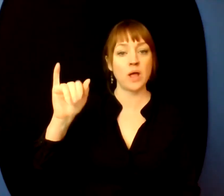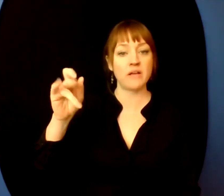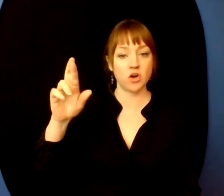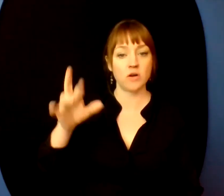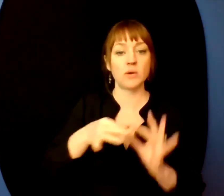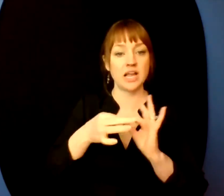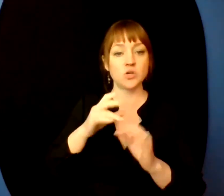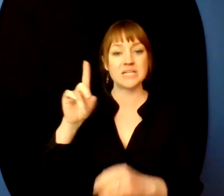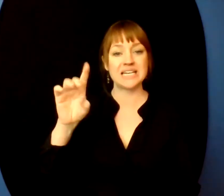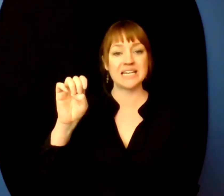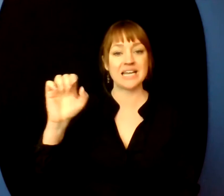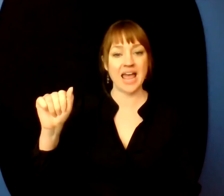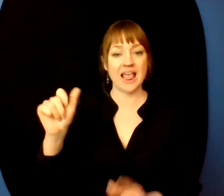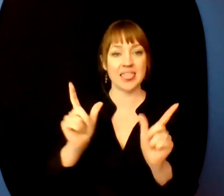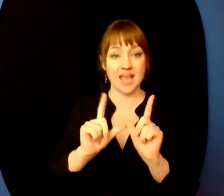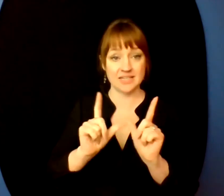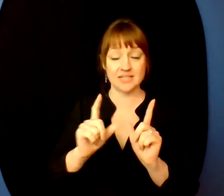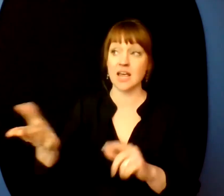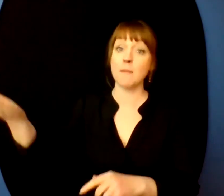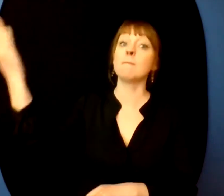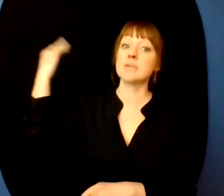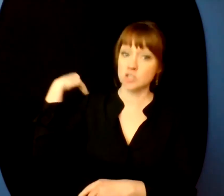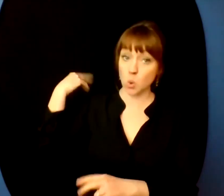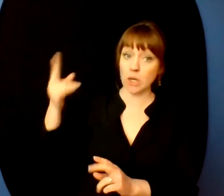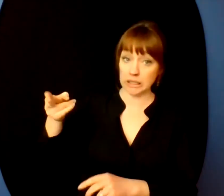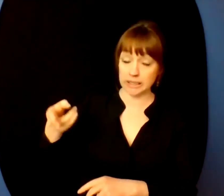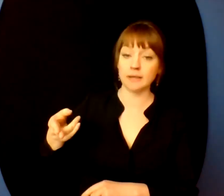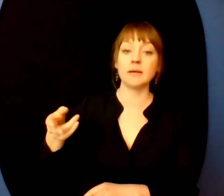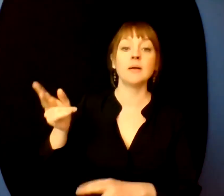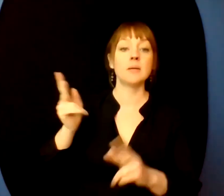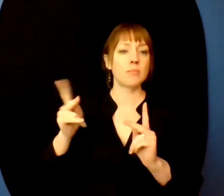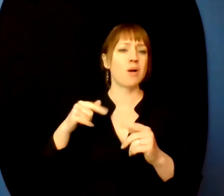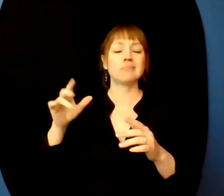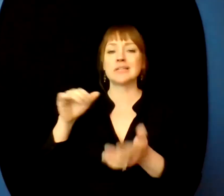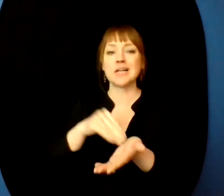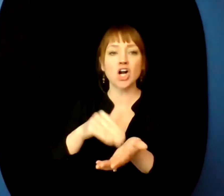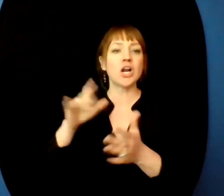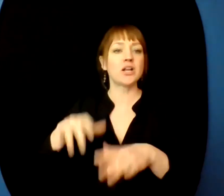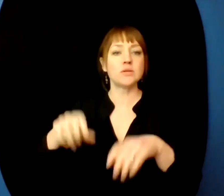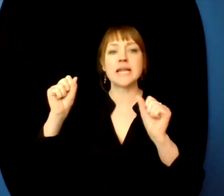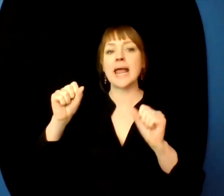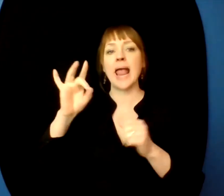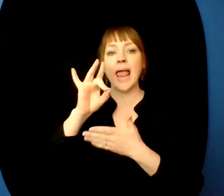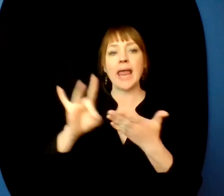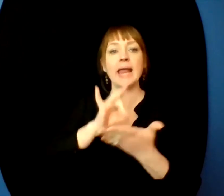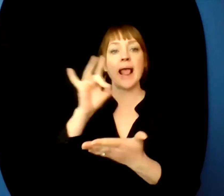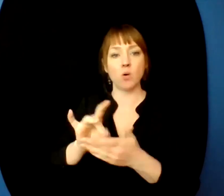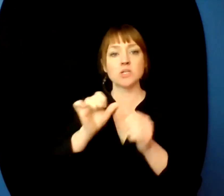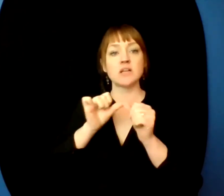license. Historically, in order to do that, physicians had to undertake 8 hours of continuing education specific to